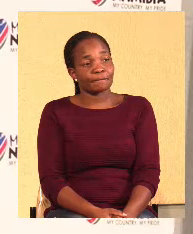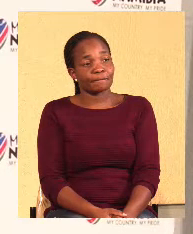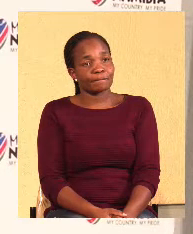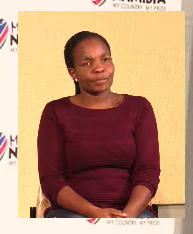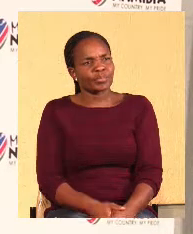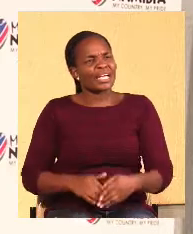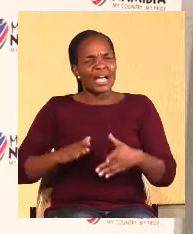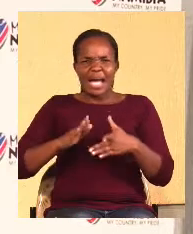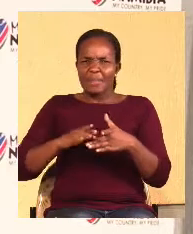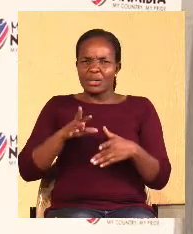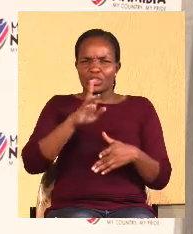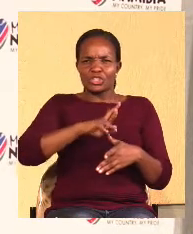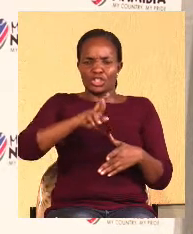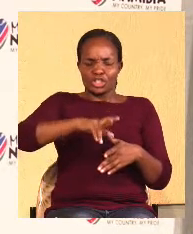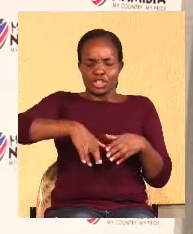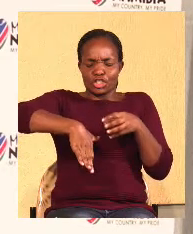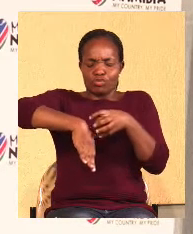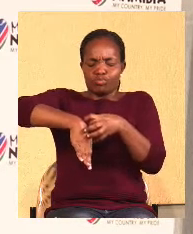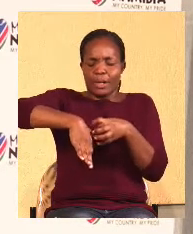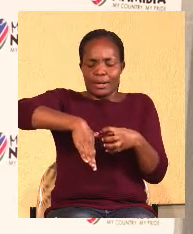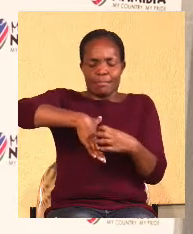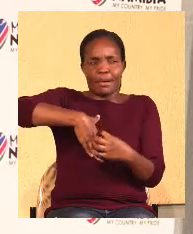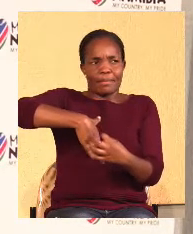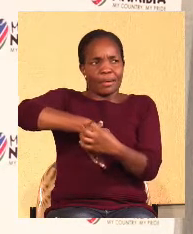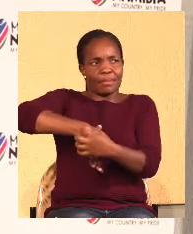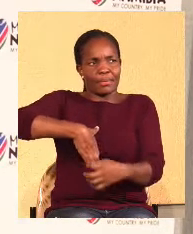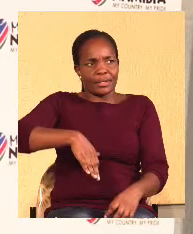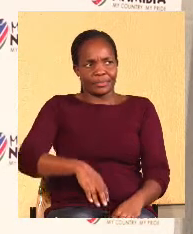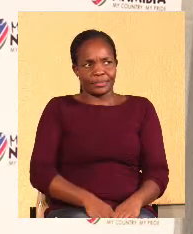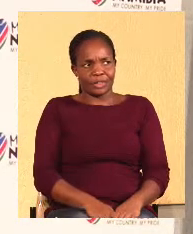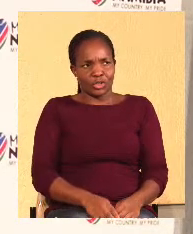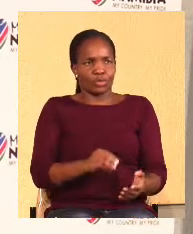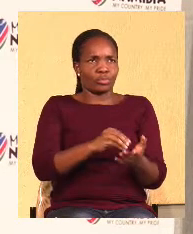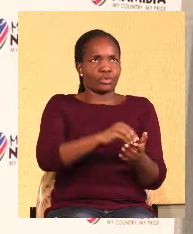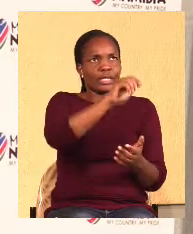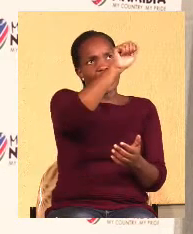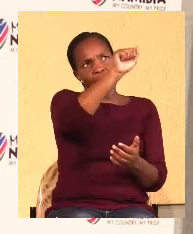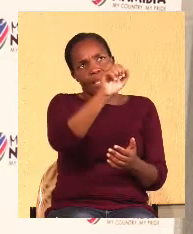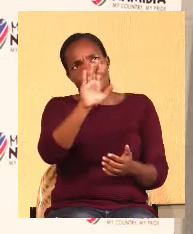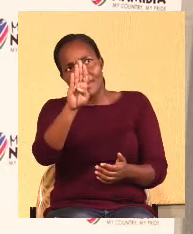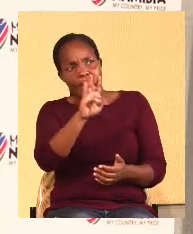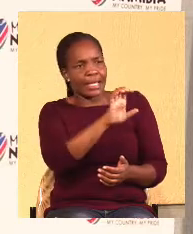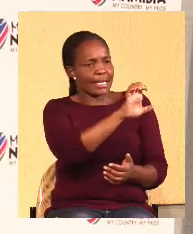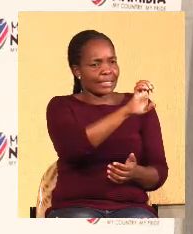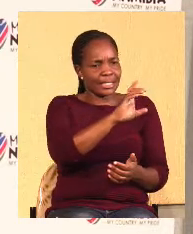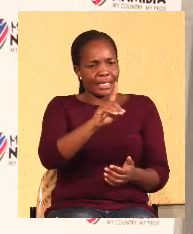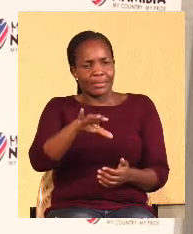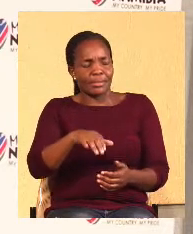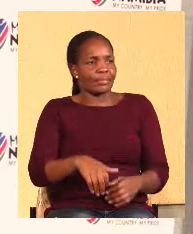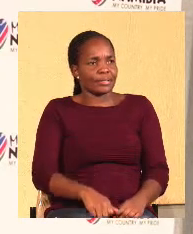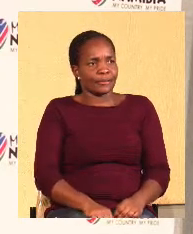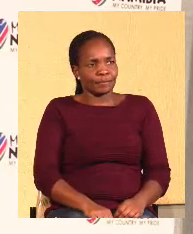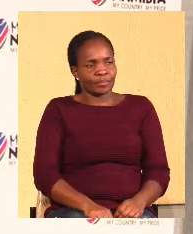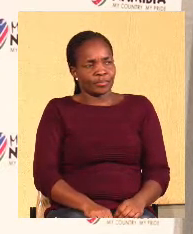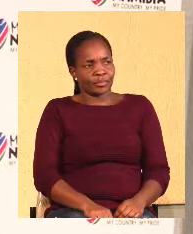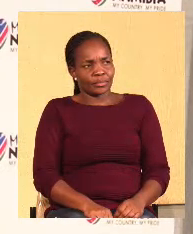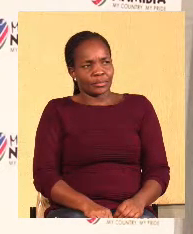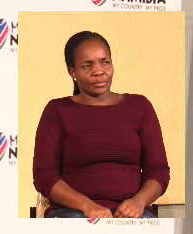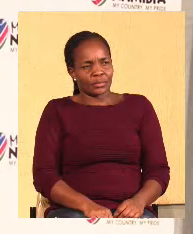the Annex A actually set out what zones, what makes us